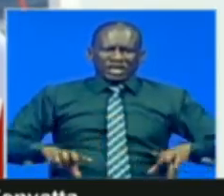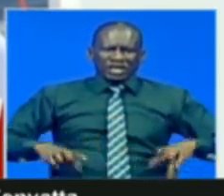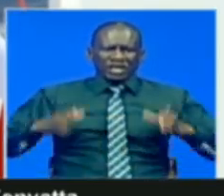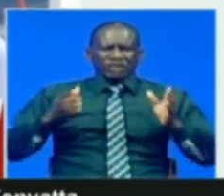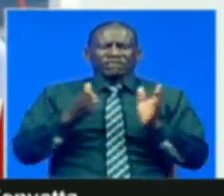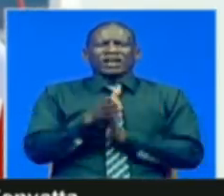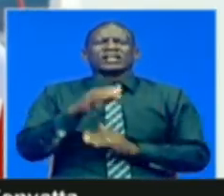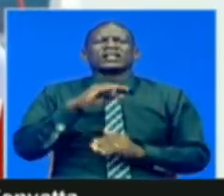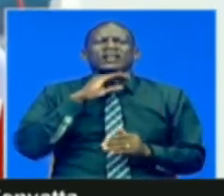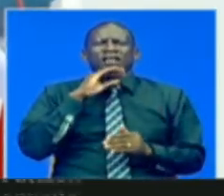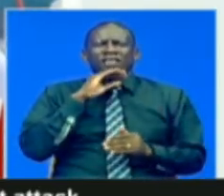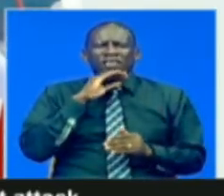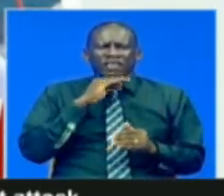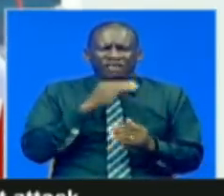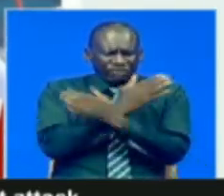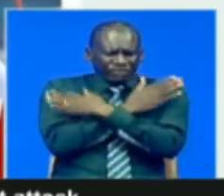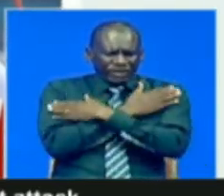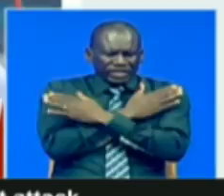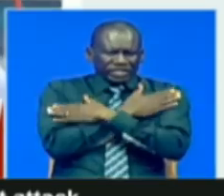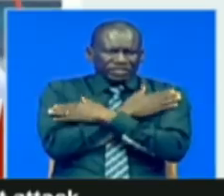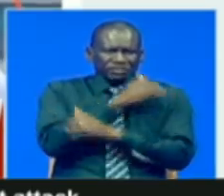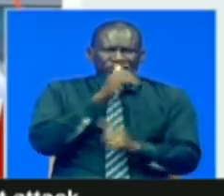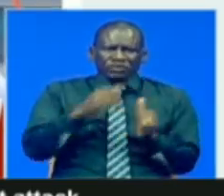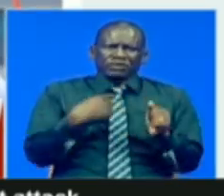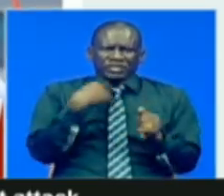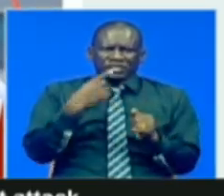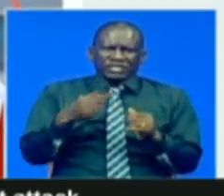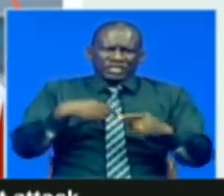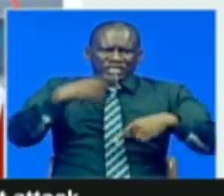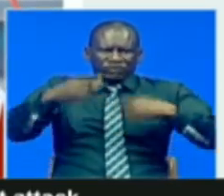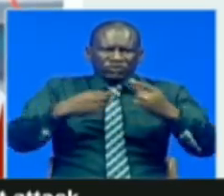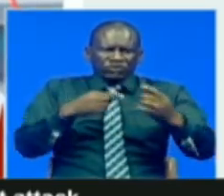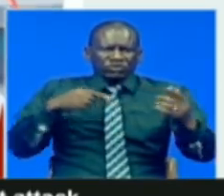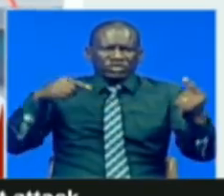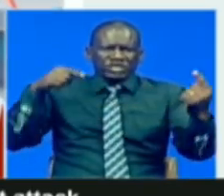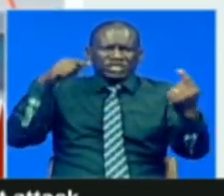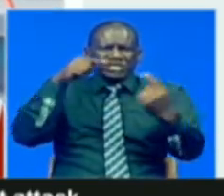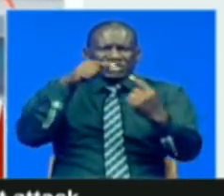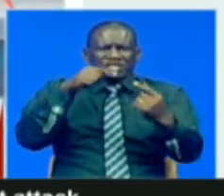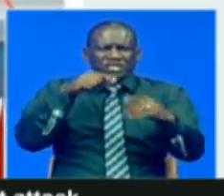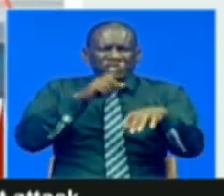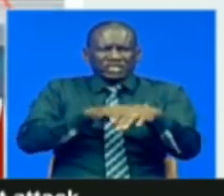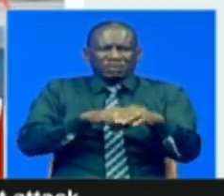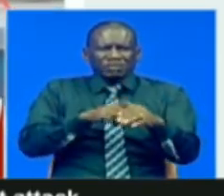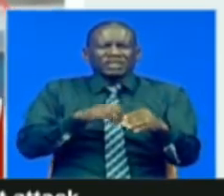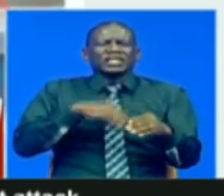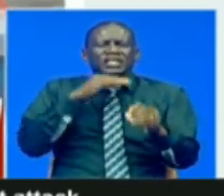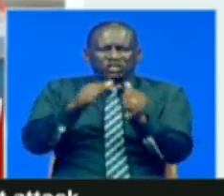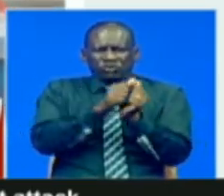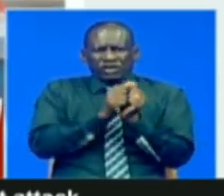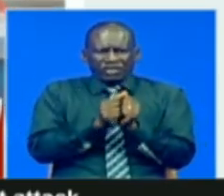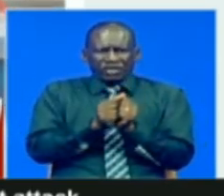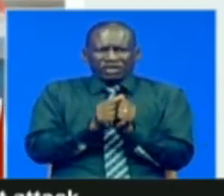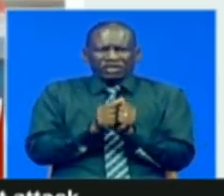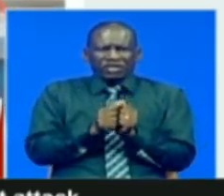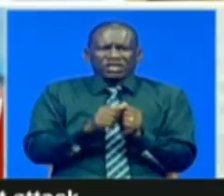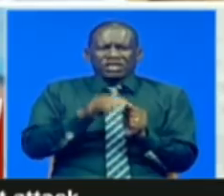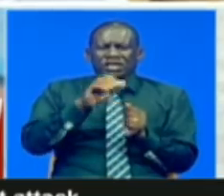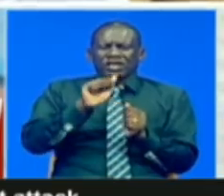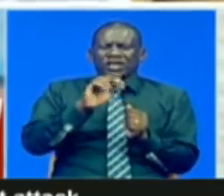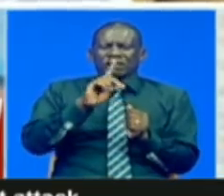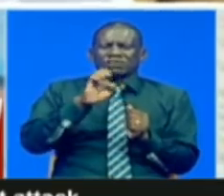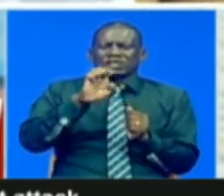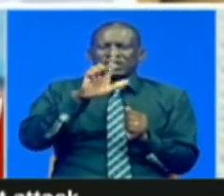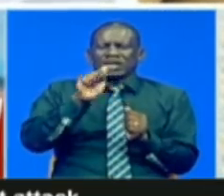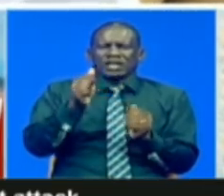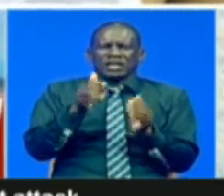in death, a friendship that is said to have run deep to the point that it ran out. Tragically so, Abdallah Dahir